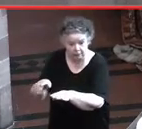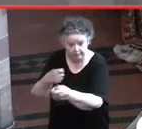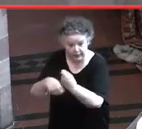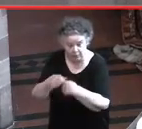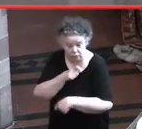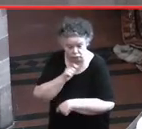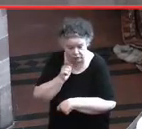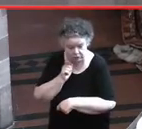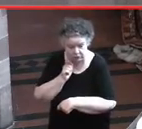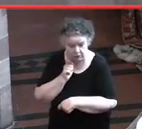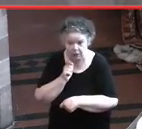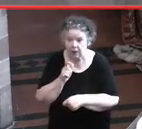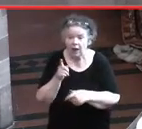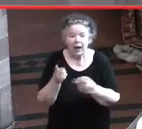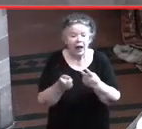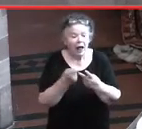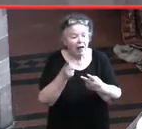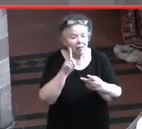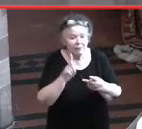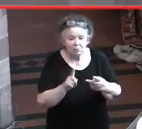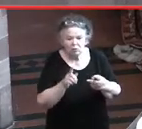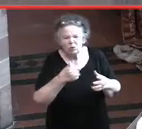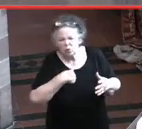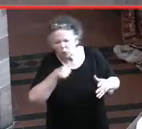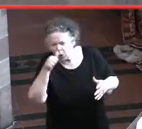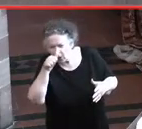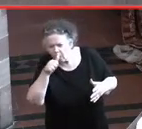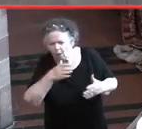you know and love around you.